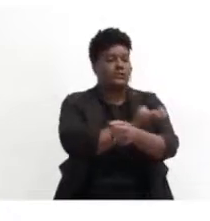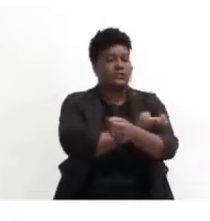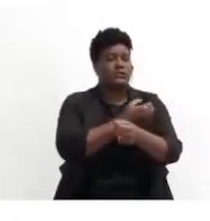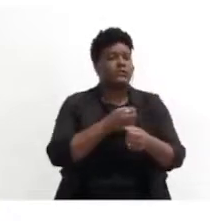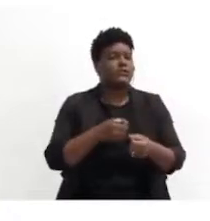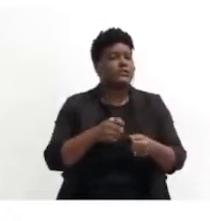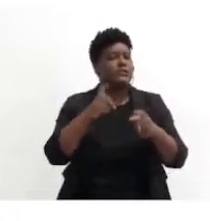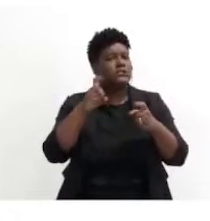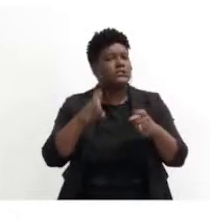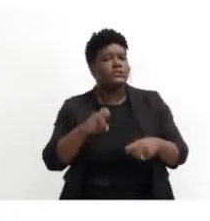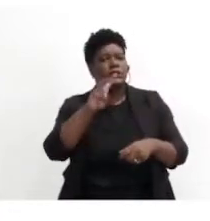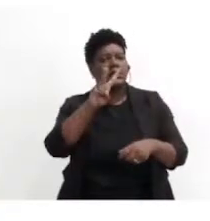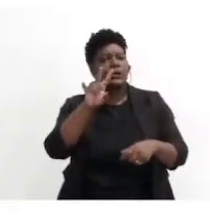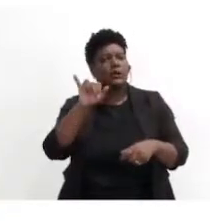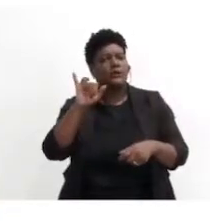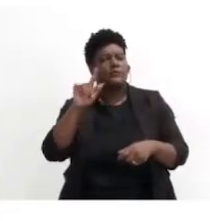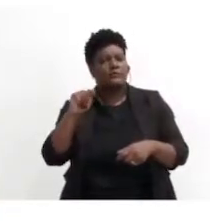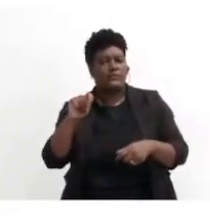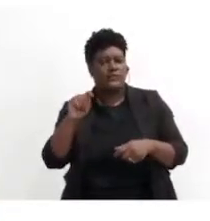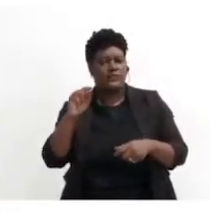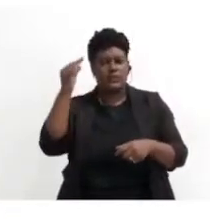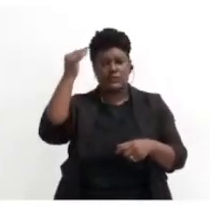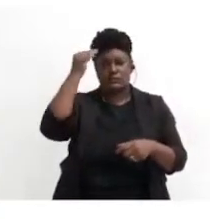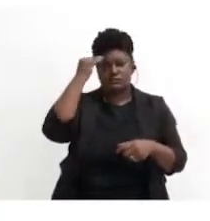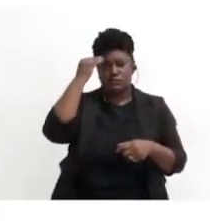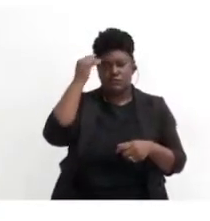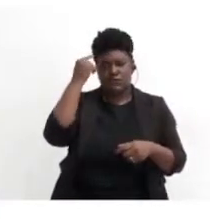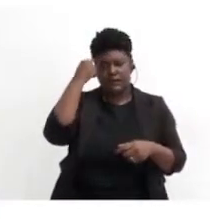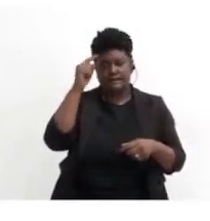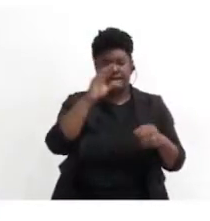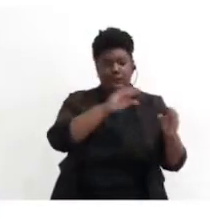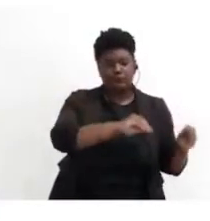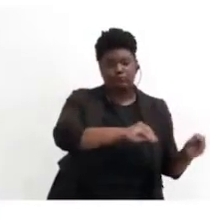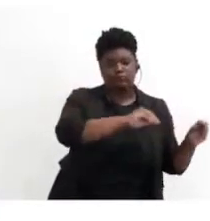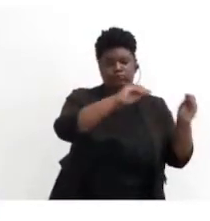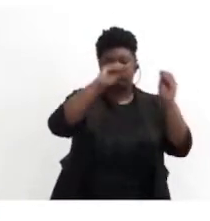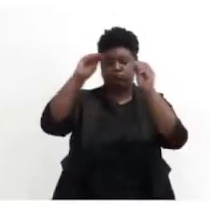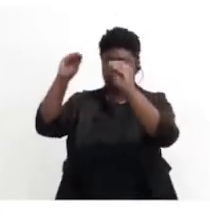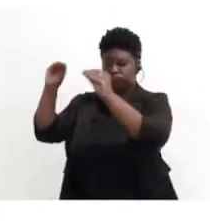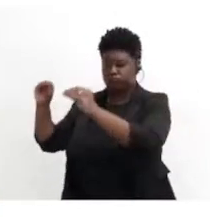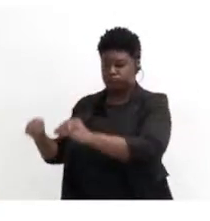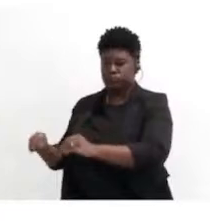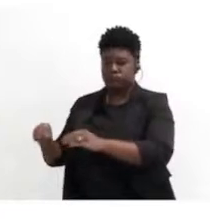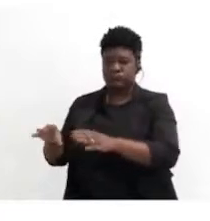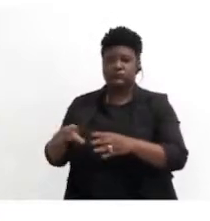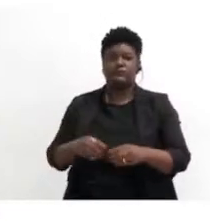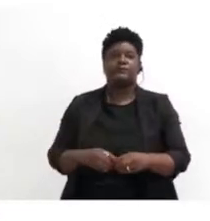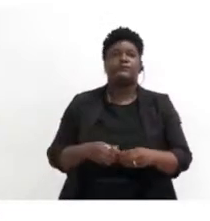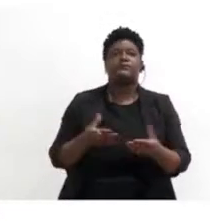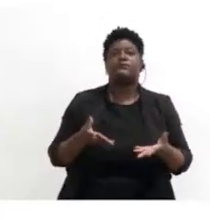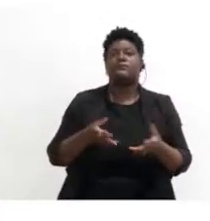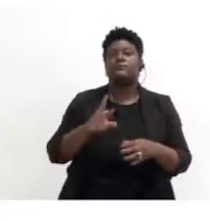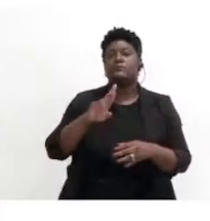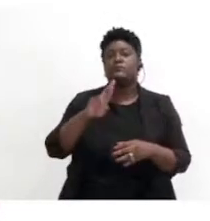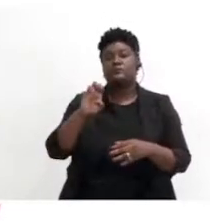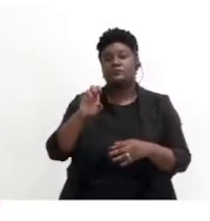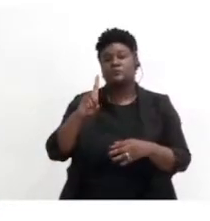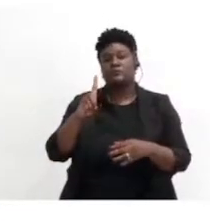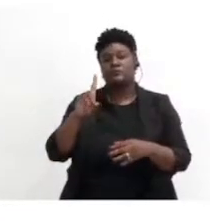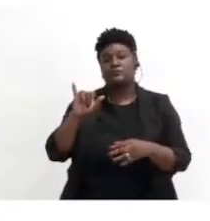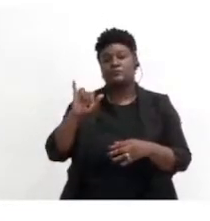place to another. So you can reduce, when you 3D stack, you can reduce the power as well as improving the